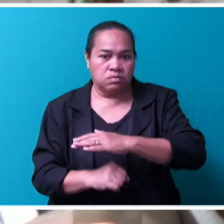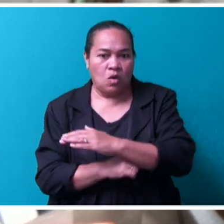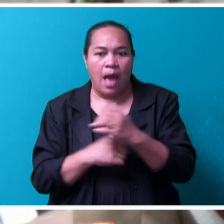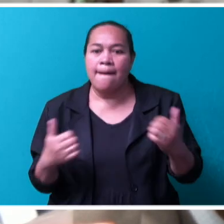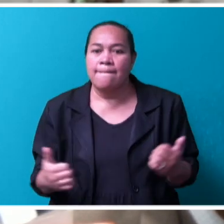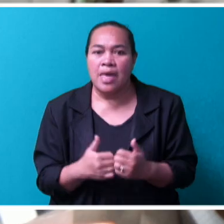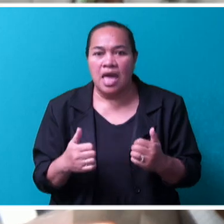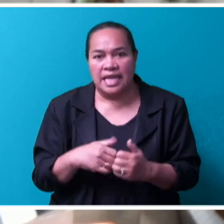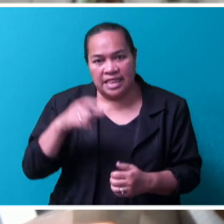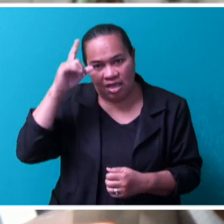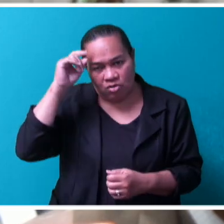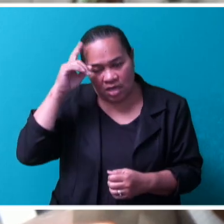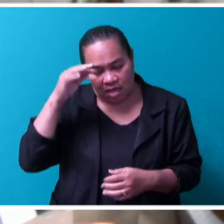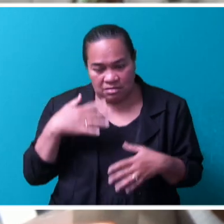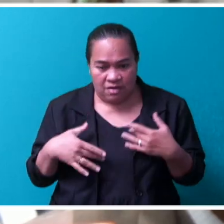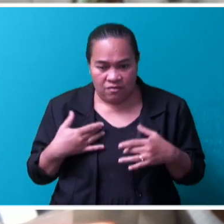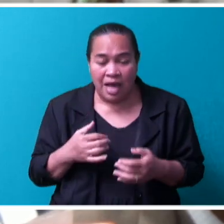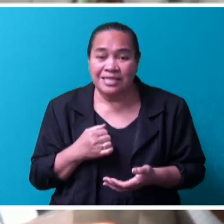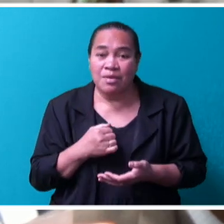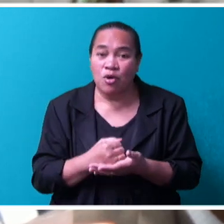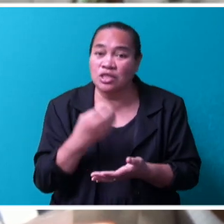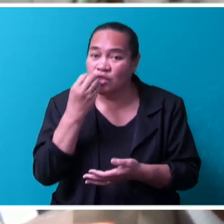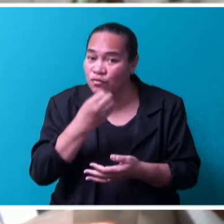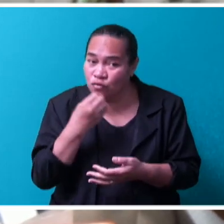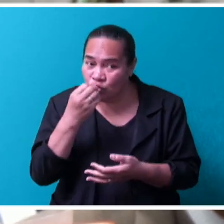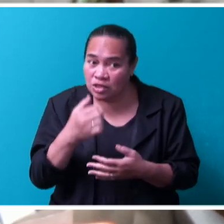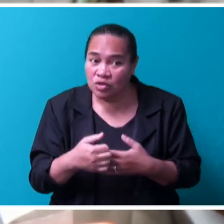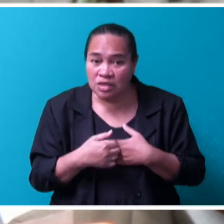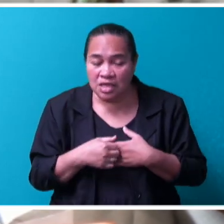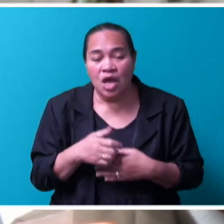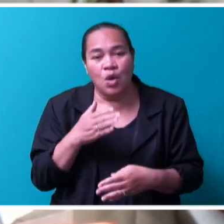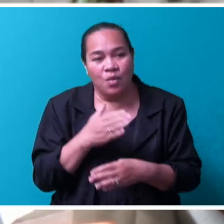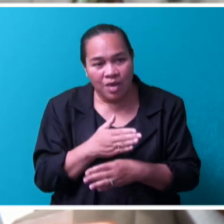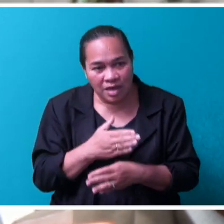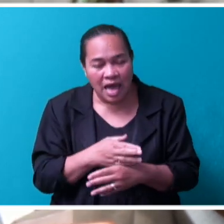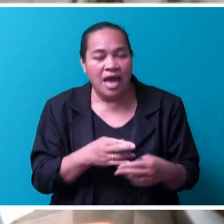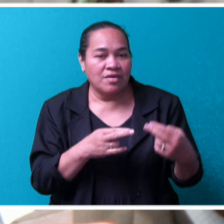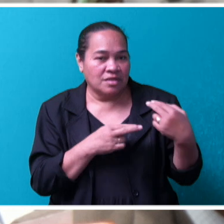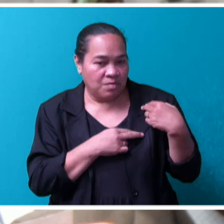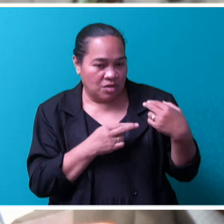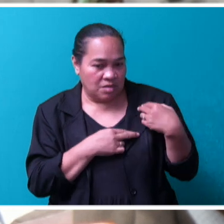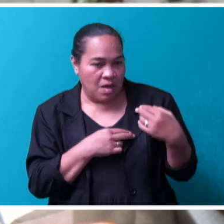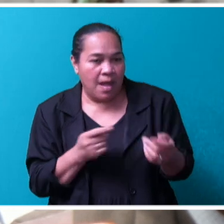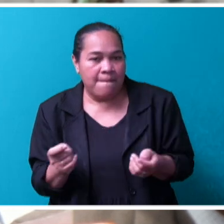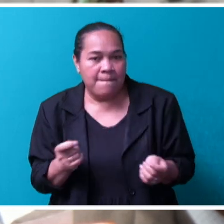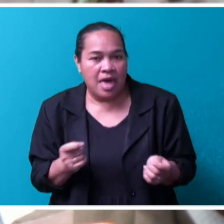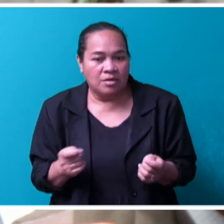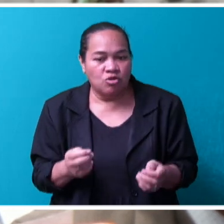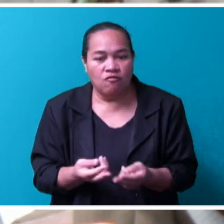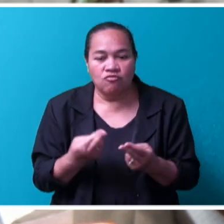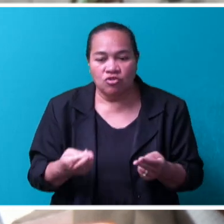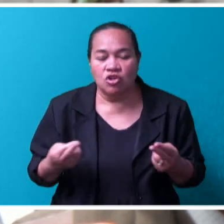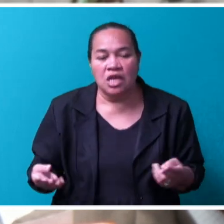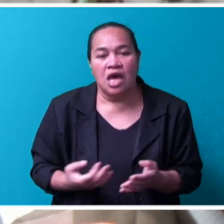livelihoods, supporting food security, jobs, responsible management of resources, and economic